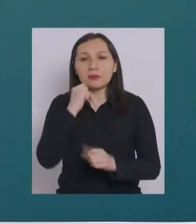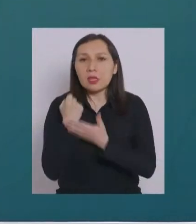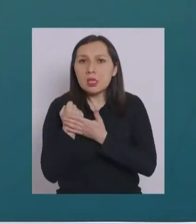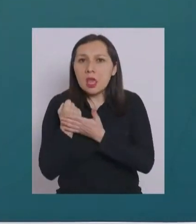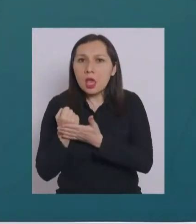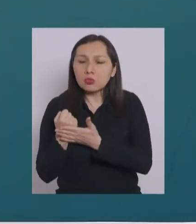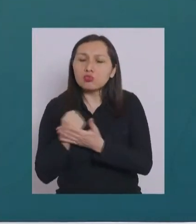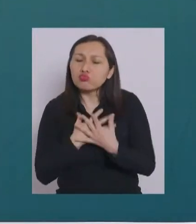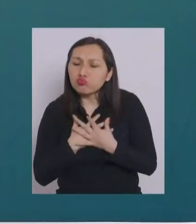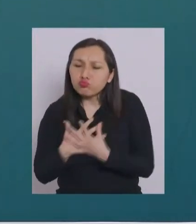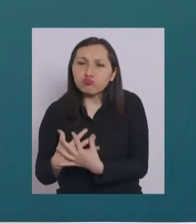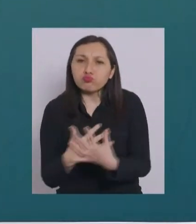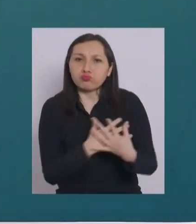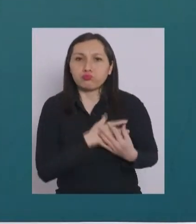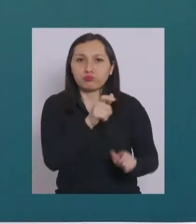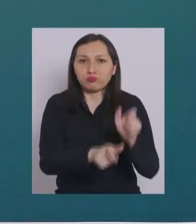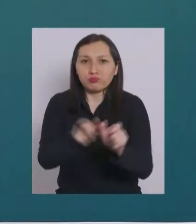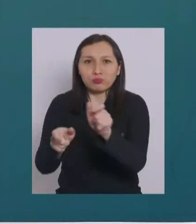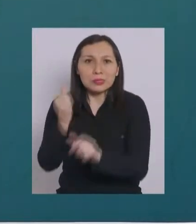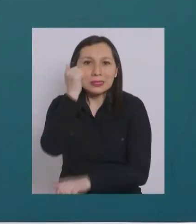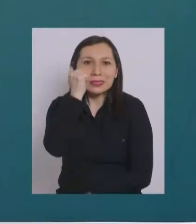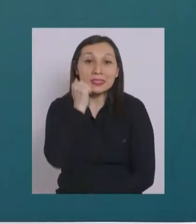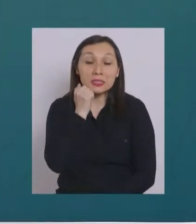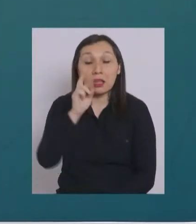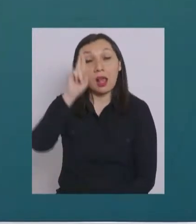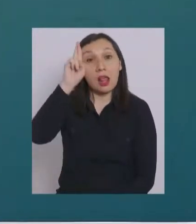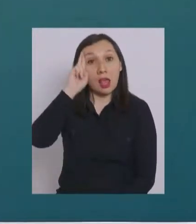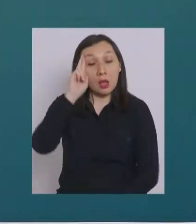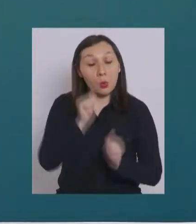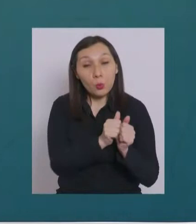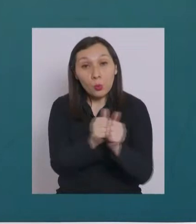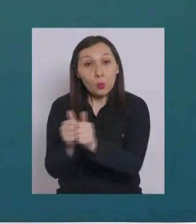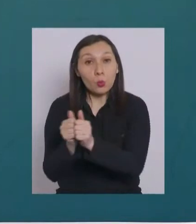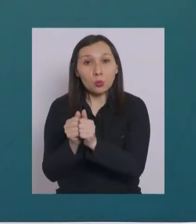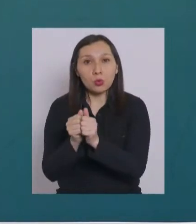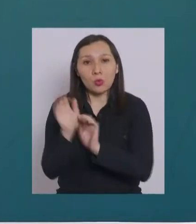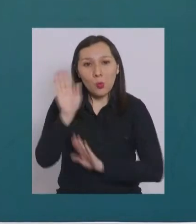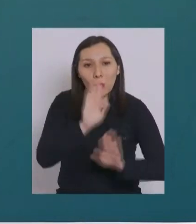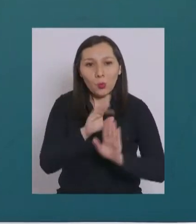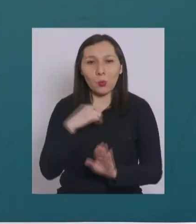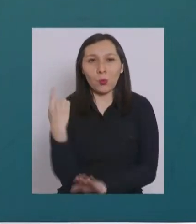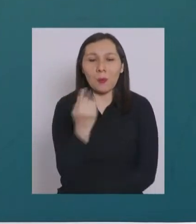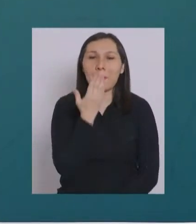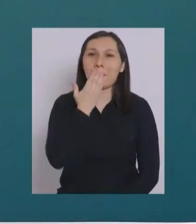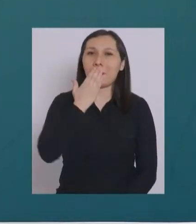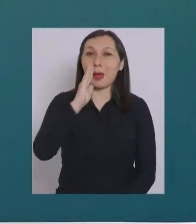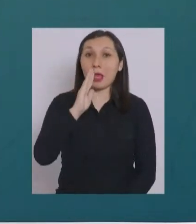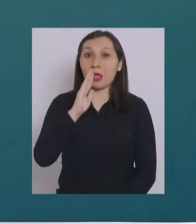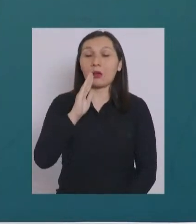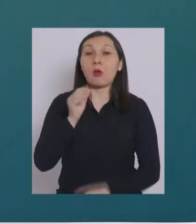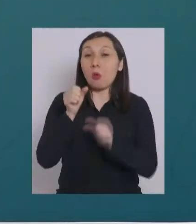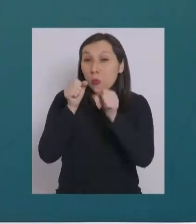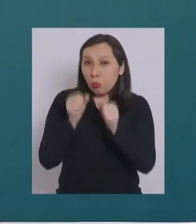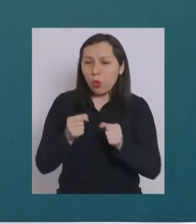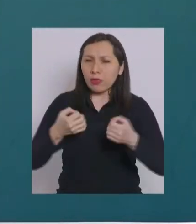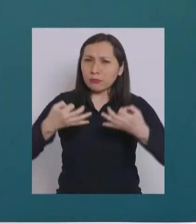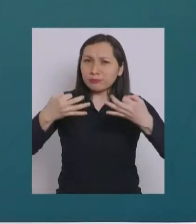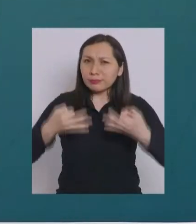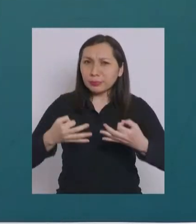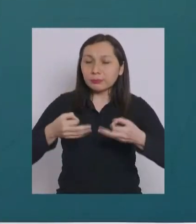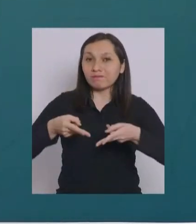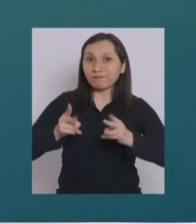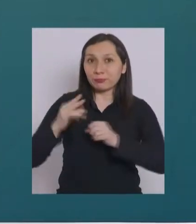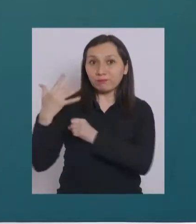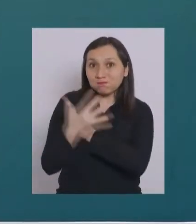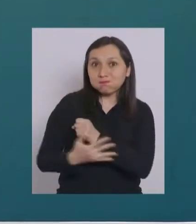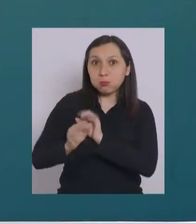is also an act of solidarity to our loved ones. Let us remember that if we're together, we take better care of all of